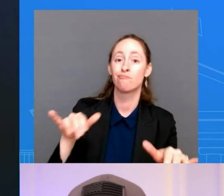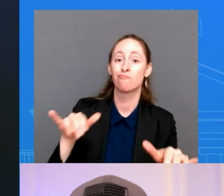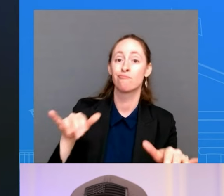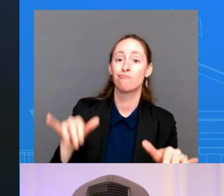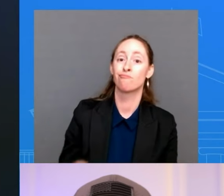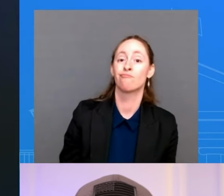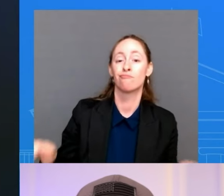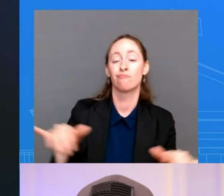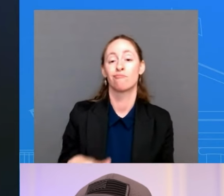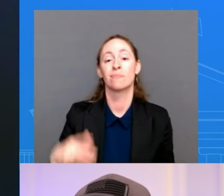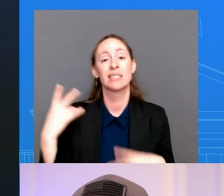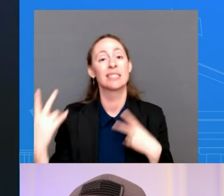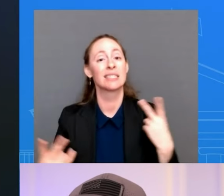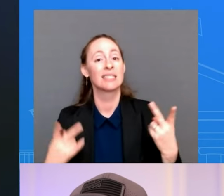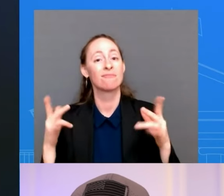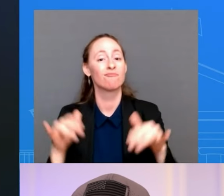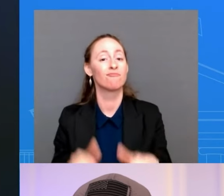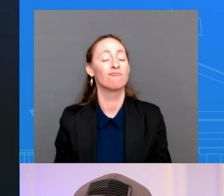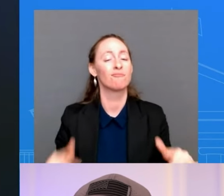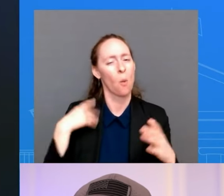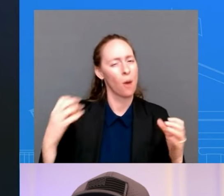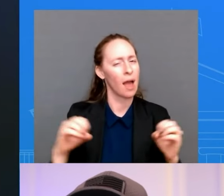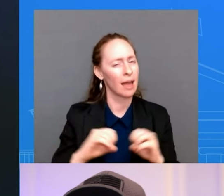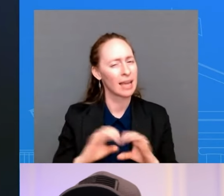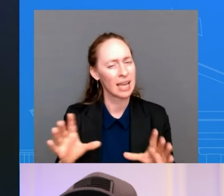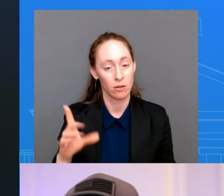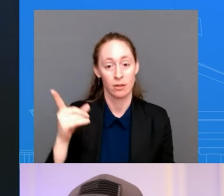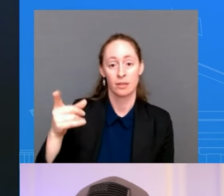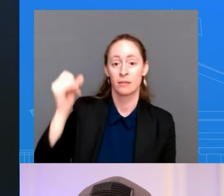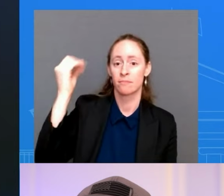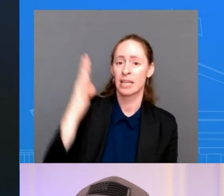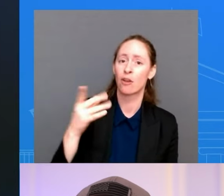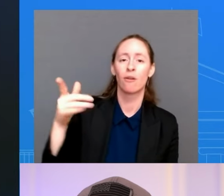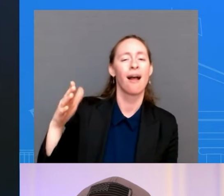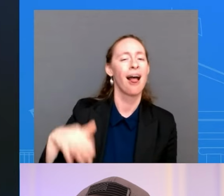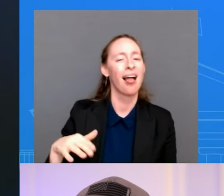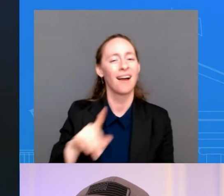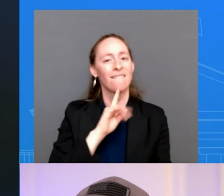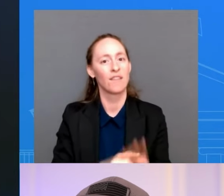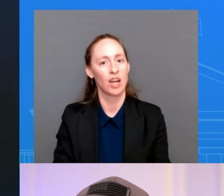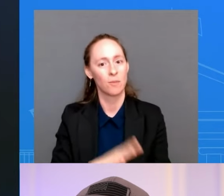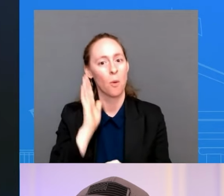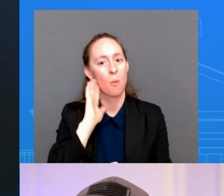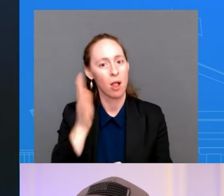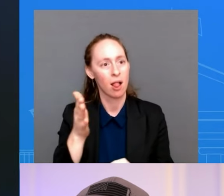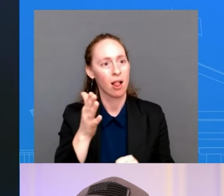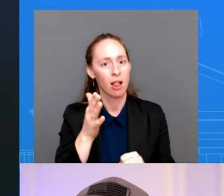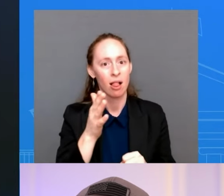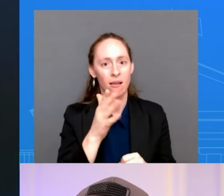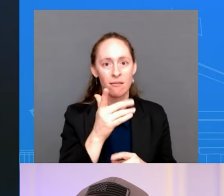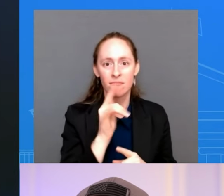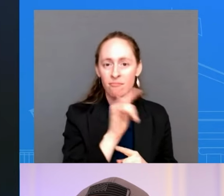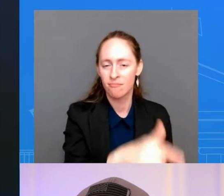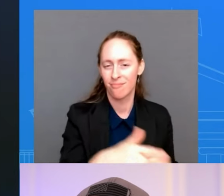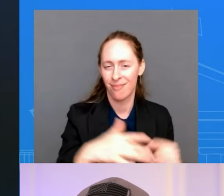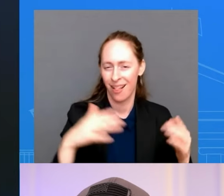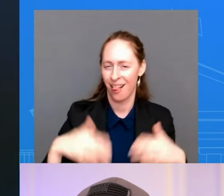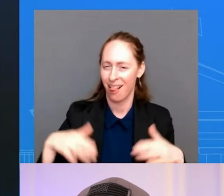you can't make this up in real time. Confirmed, as you heard from my colleague just moments ago, that she is going to Taiwan. It has not been